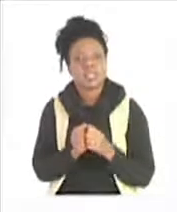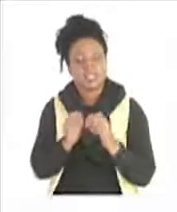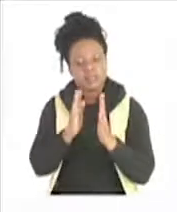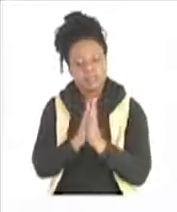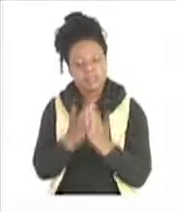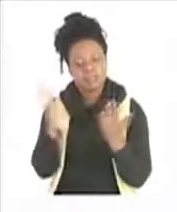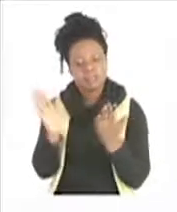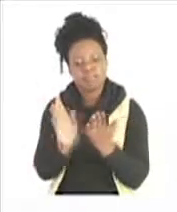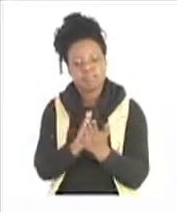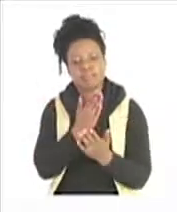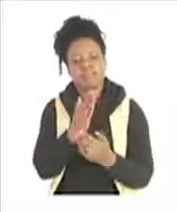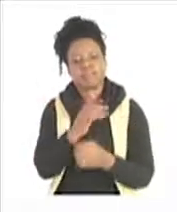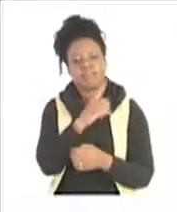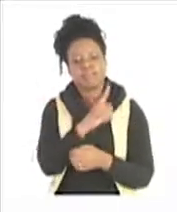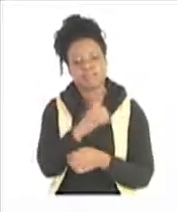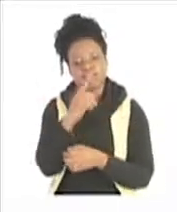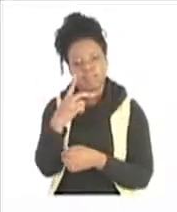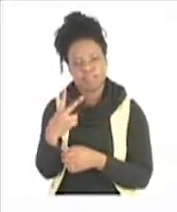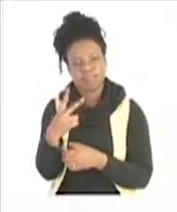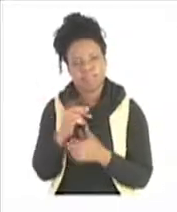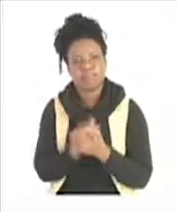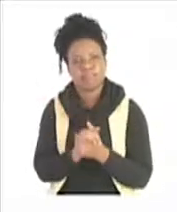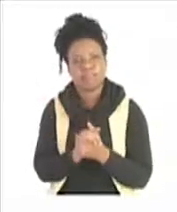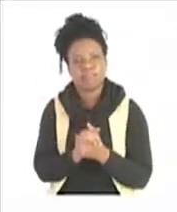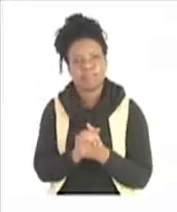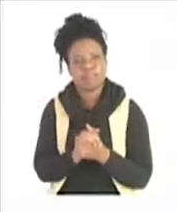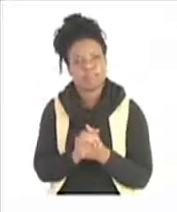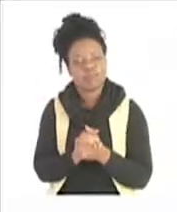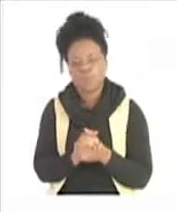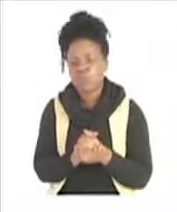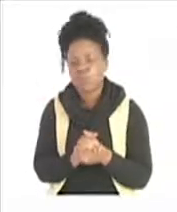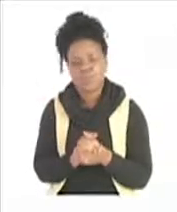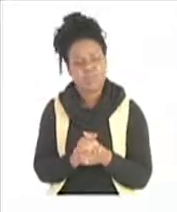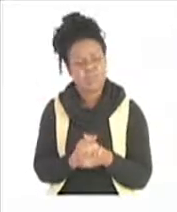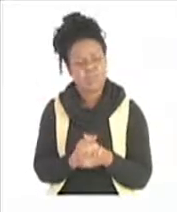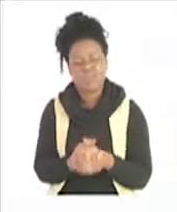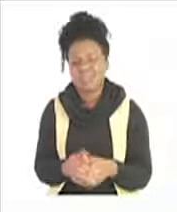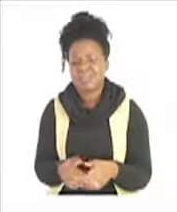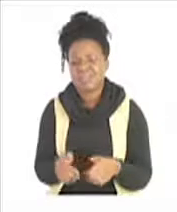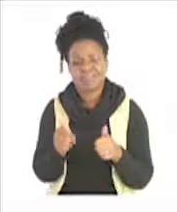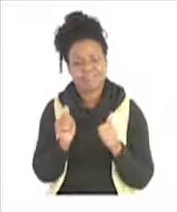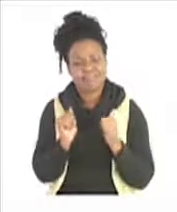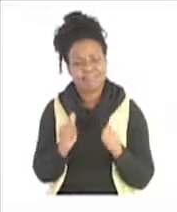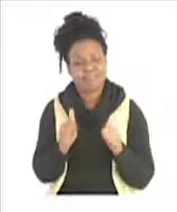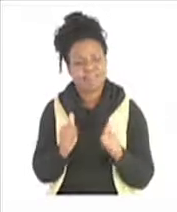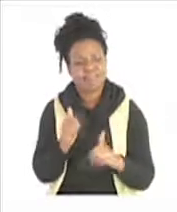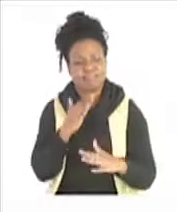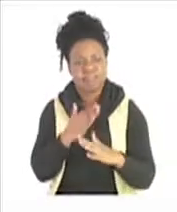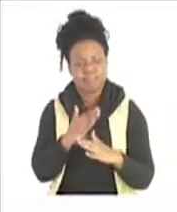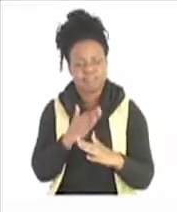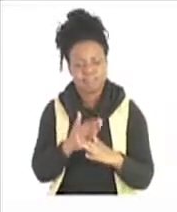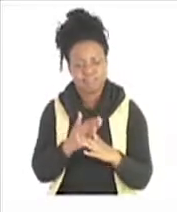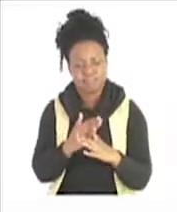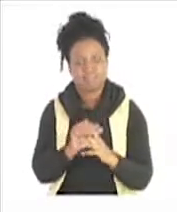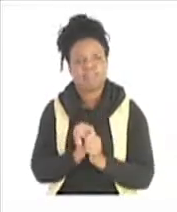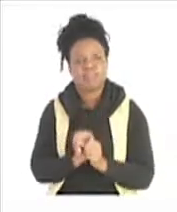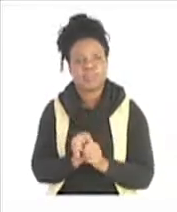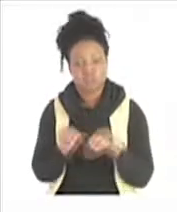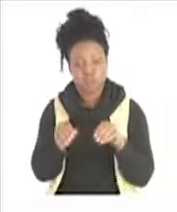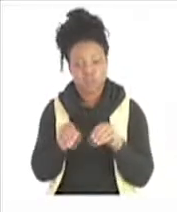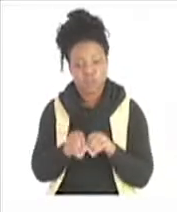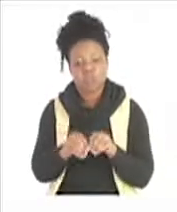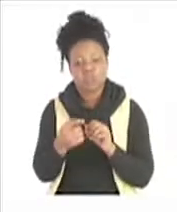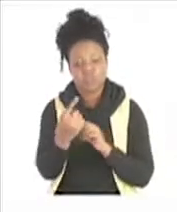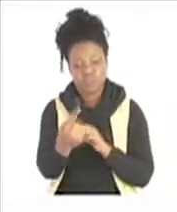12, where we have a very nice activity for you guys to do. Now let's go through